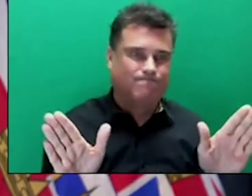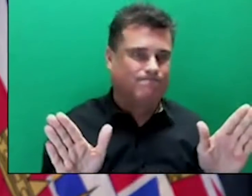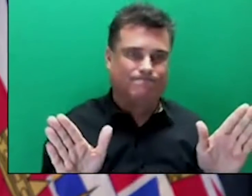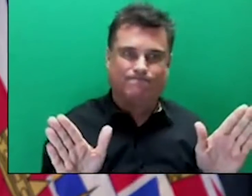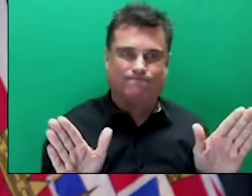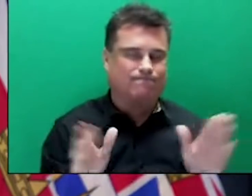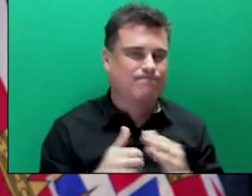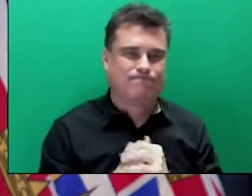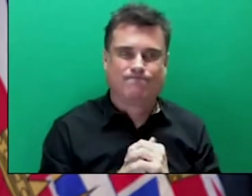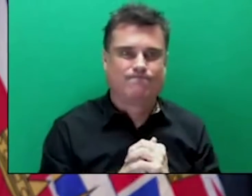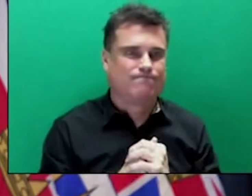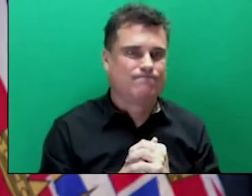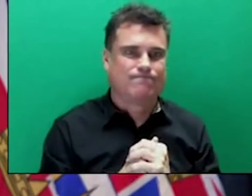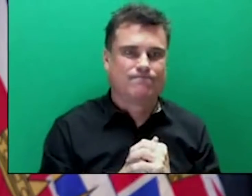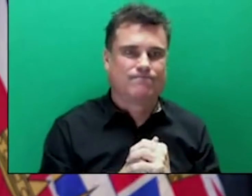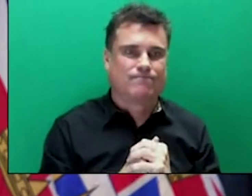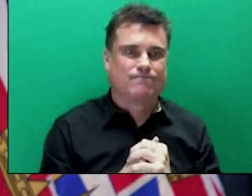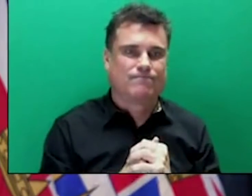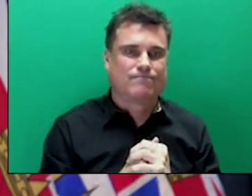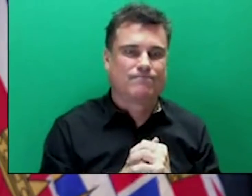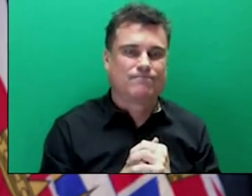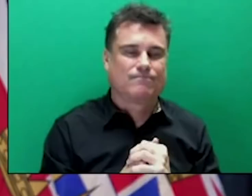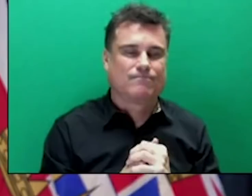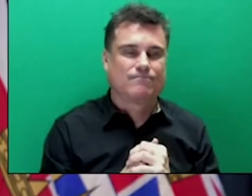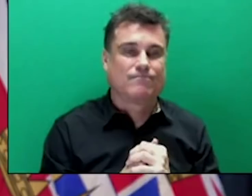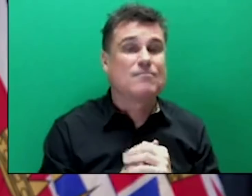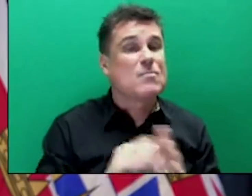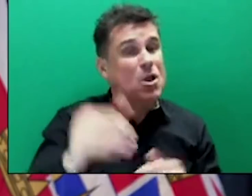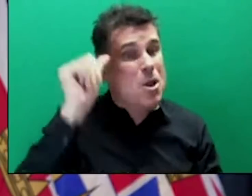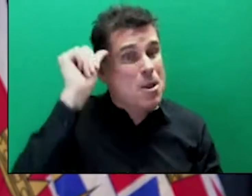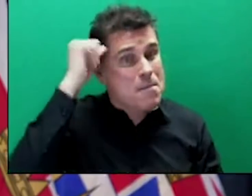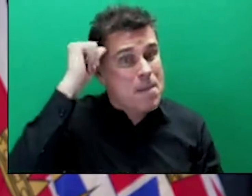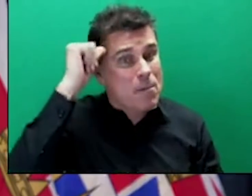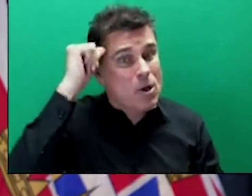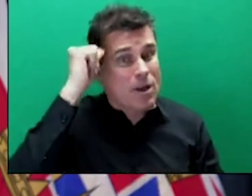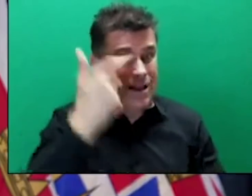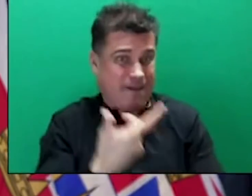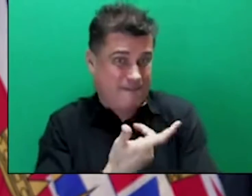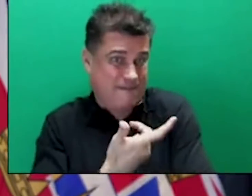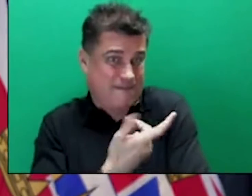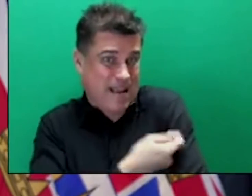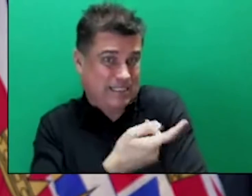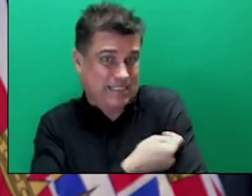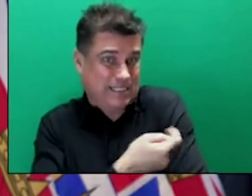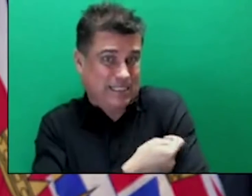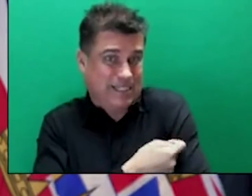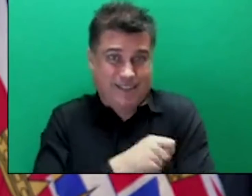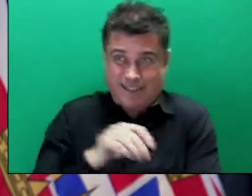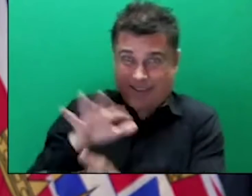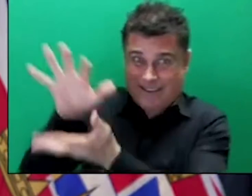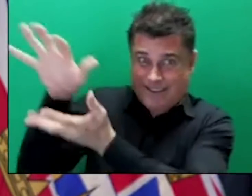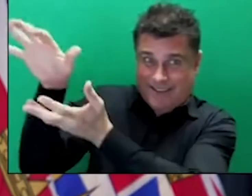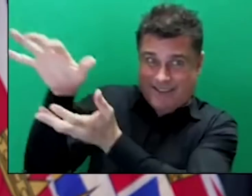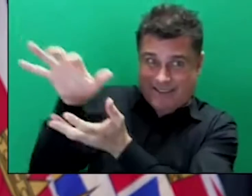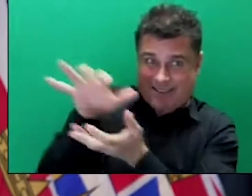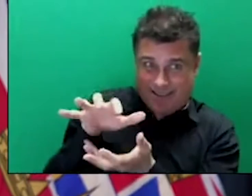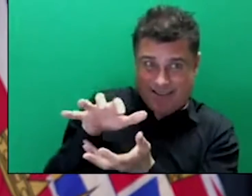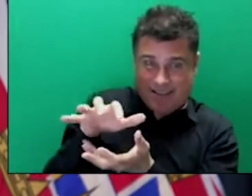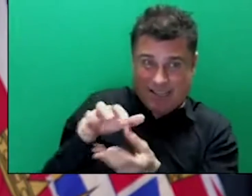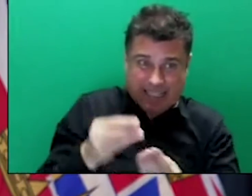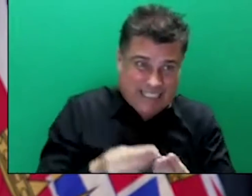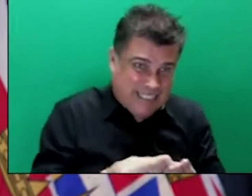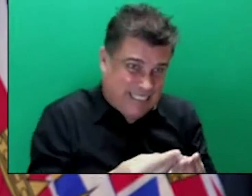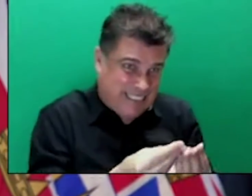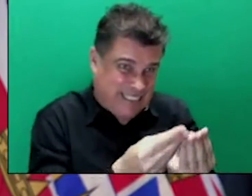when we would hope to see a decrease in cases, and we cannot afford, when we're this close to being able